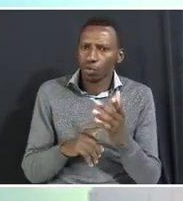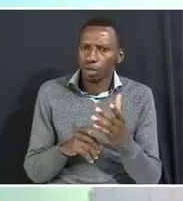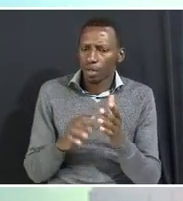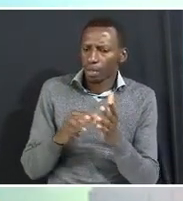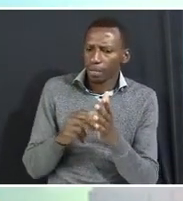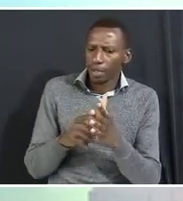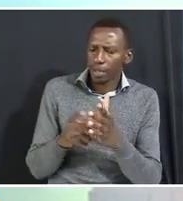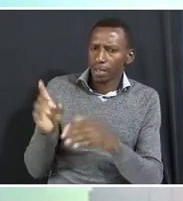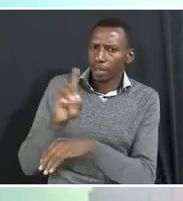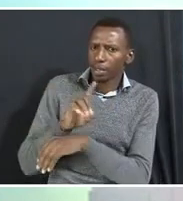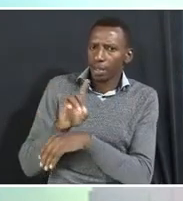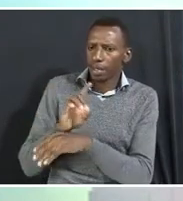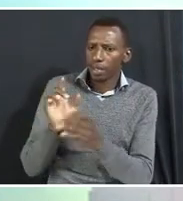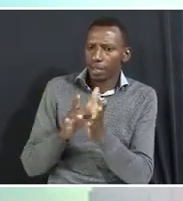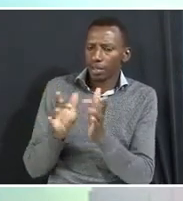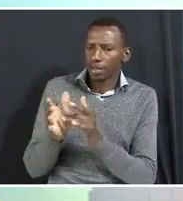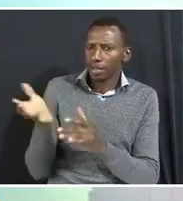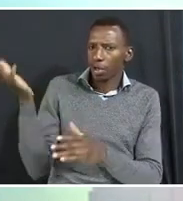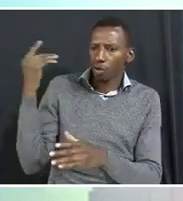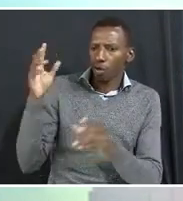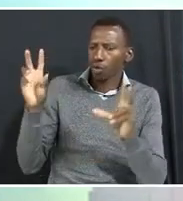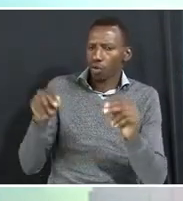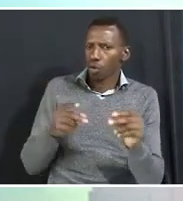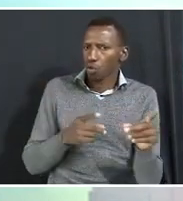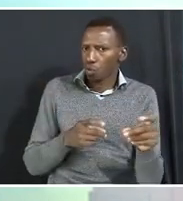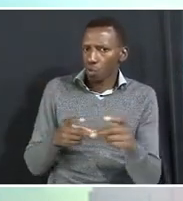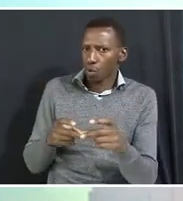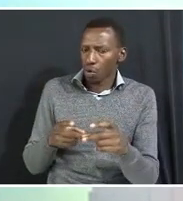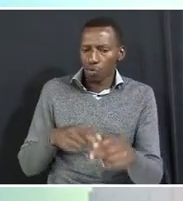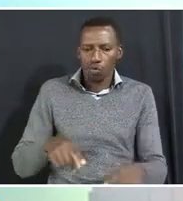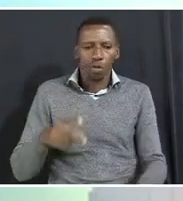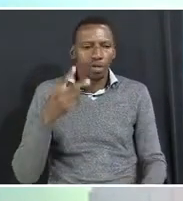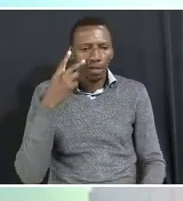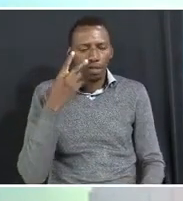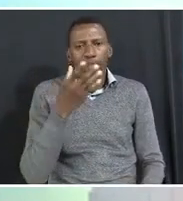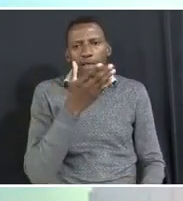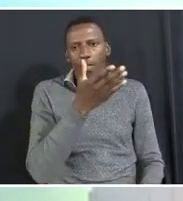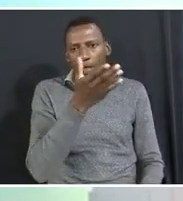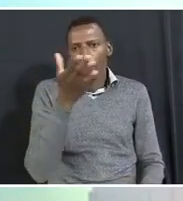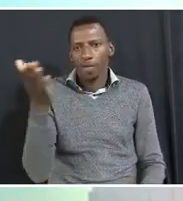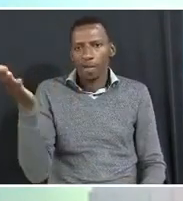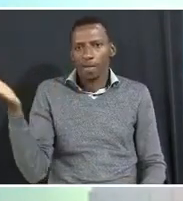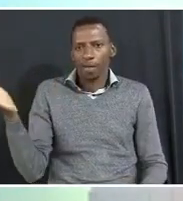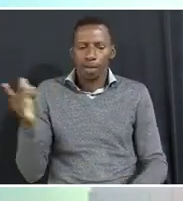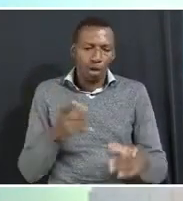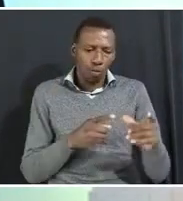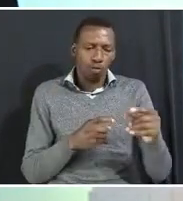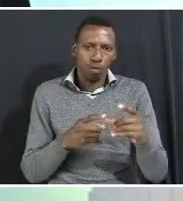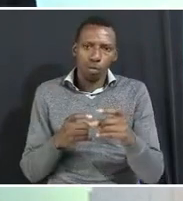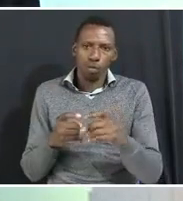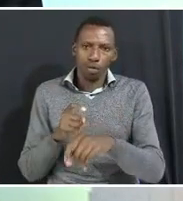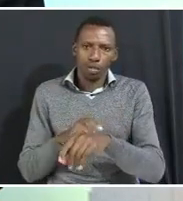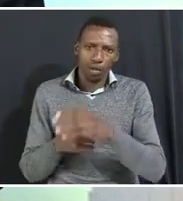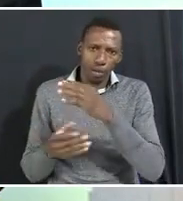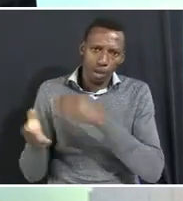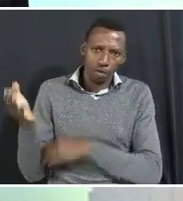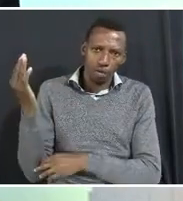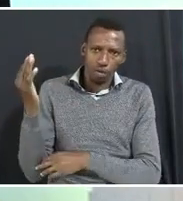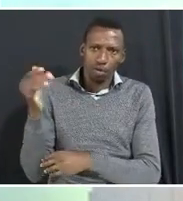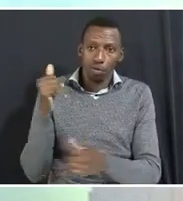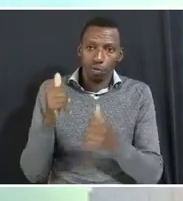wars? And we find that there were actually wars fought in the time of Jesus, which were